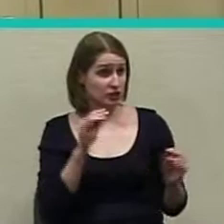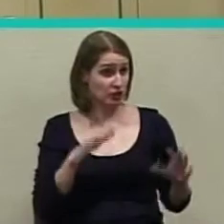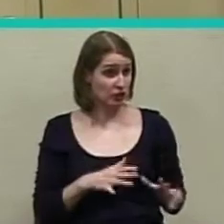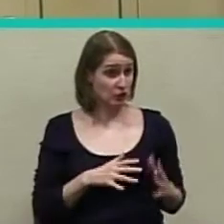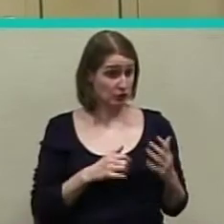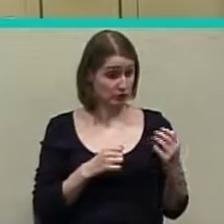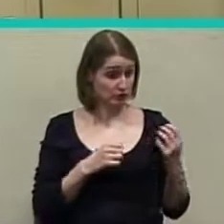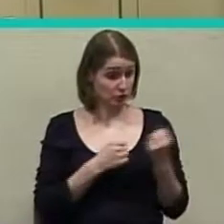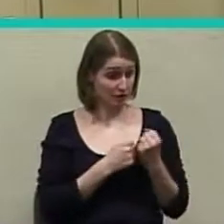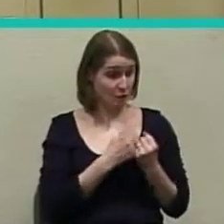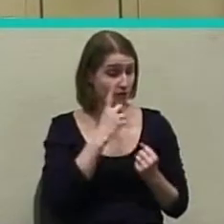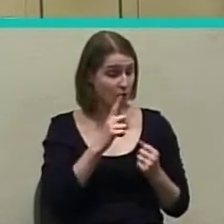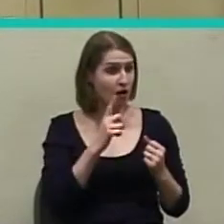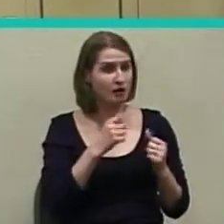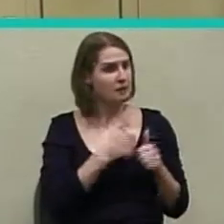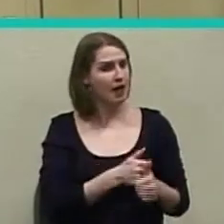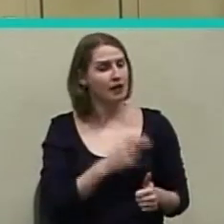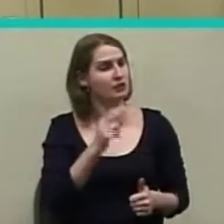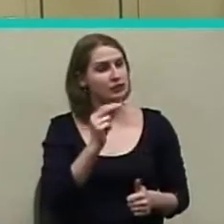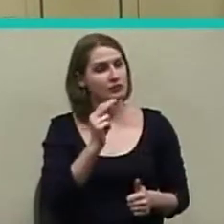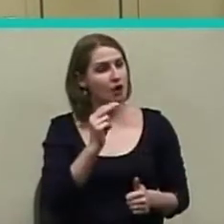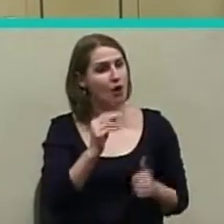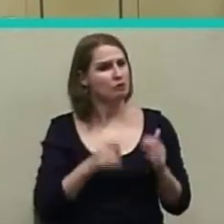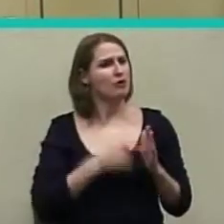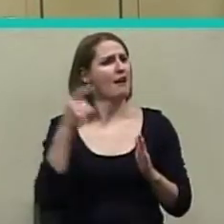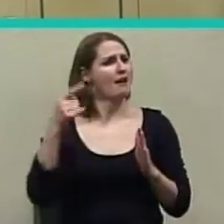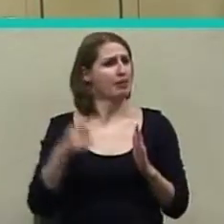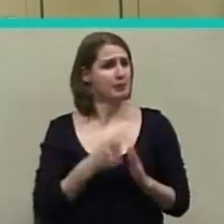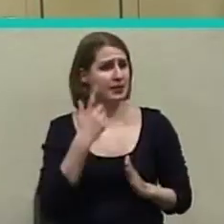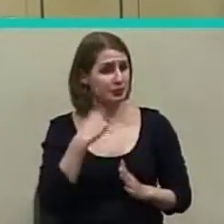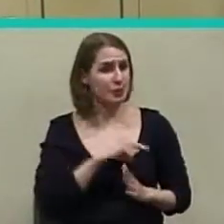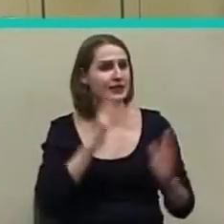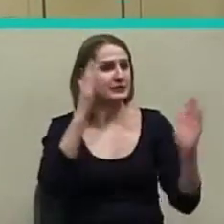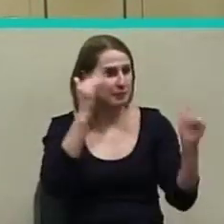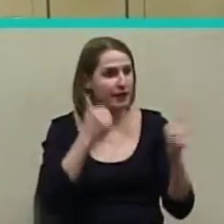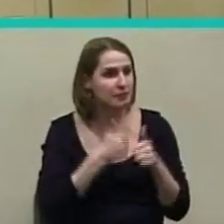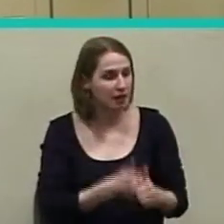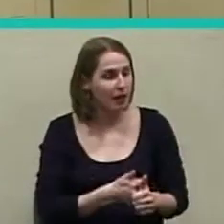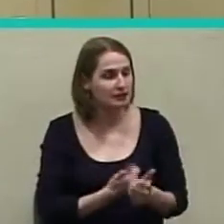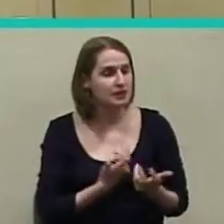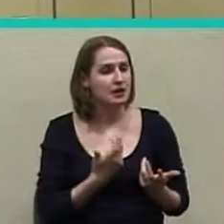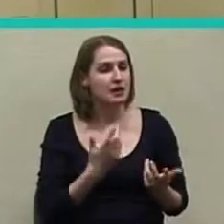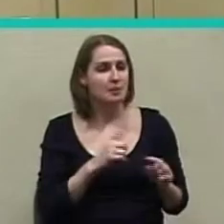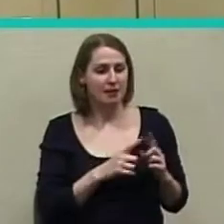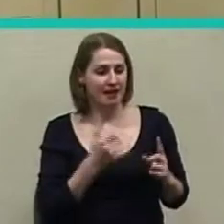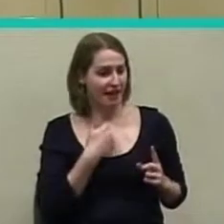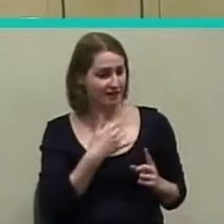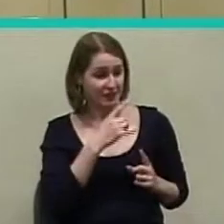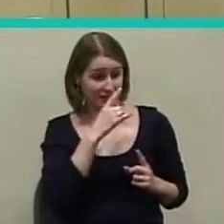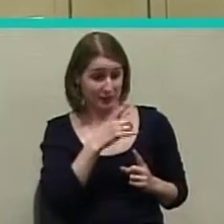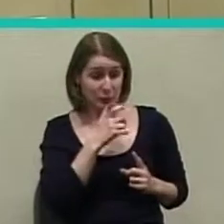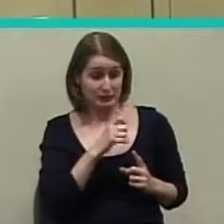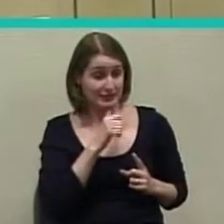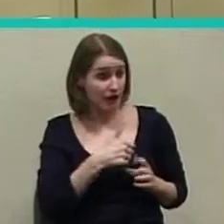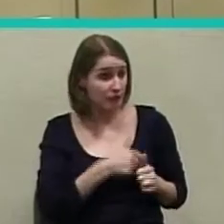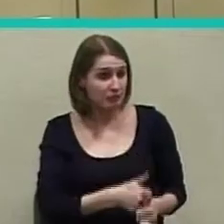expect compliance. It's a rare teacher that reinforces compliance. But if I've got a kid who is non-compliant, guess what has to